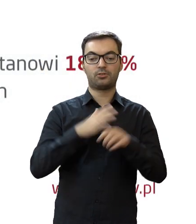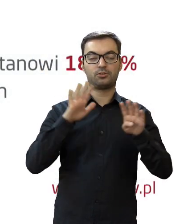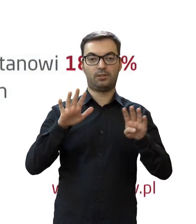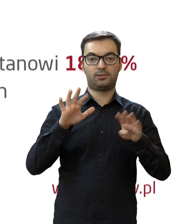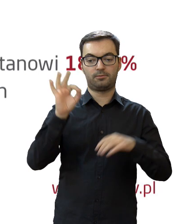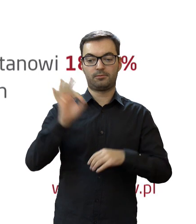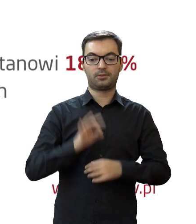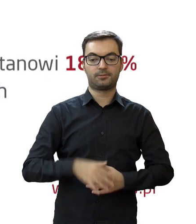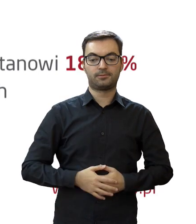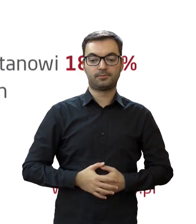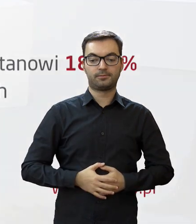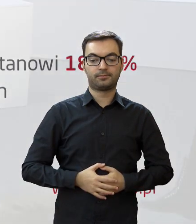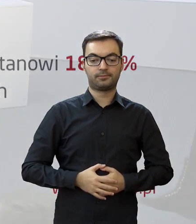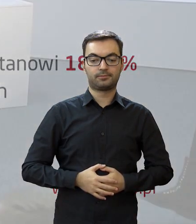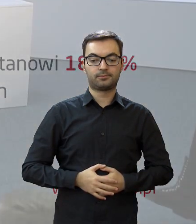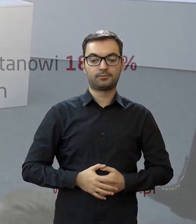15.19%.